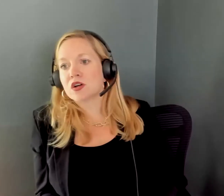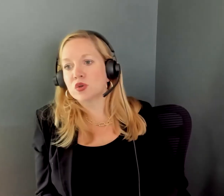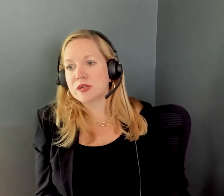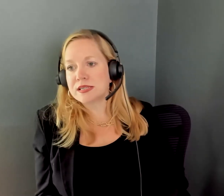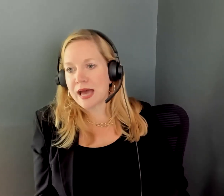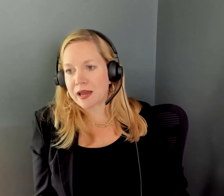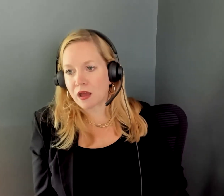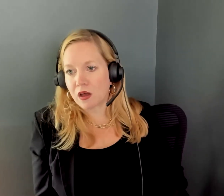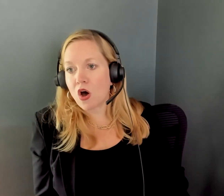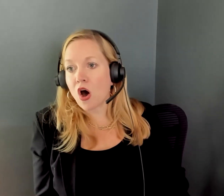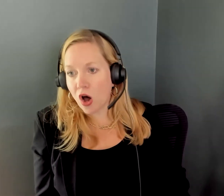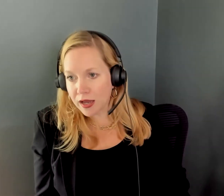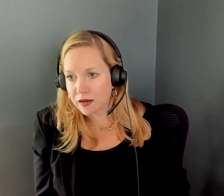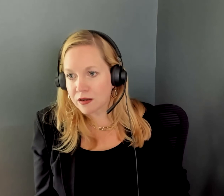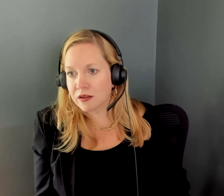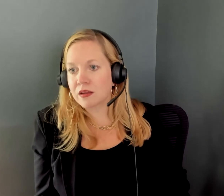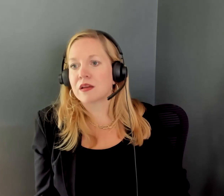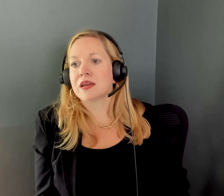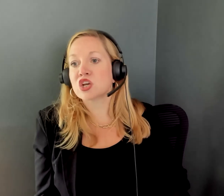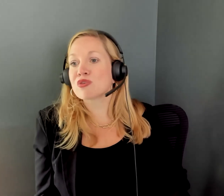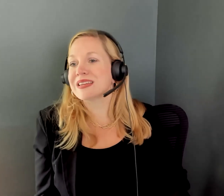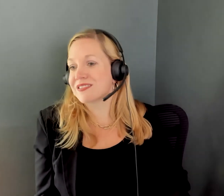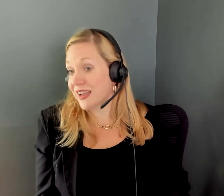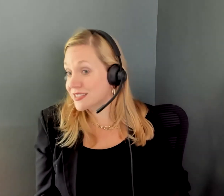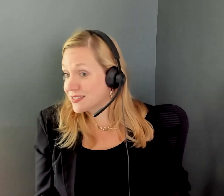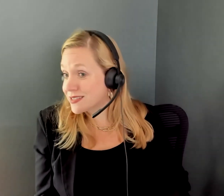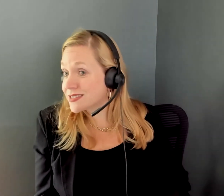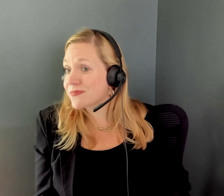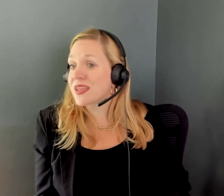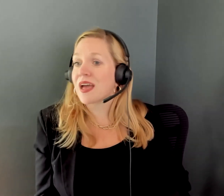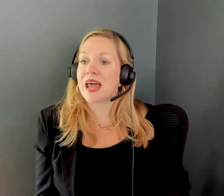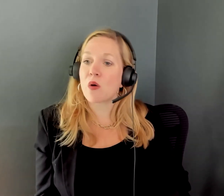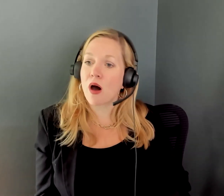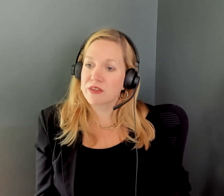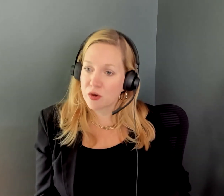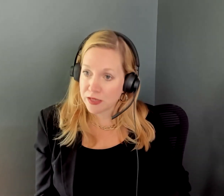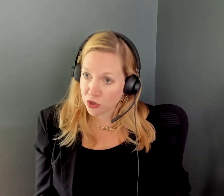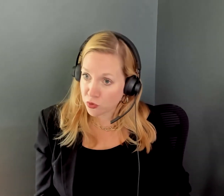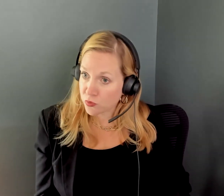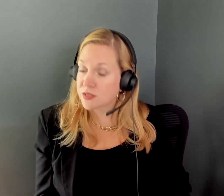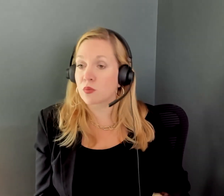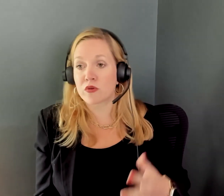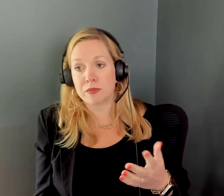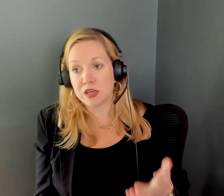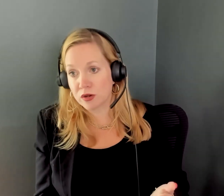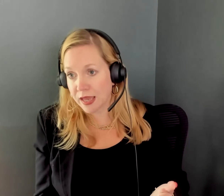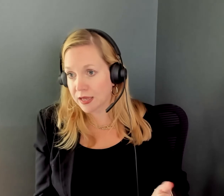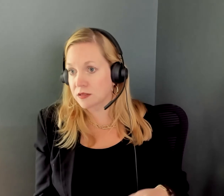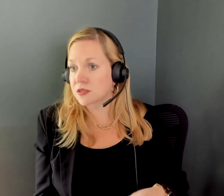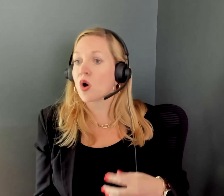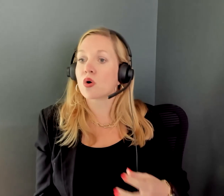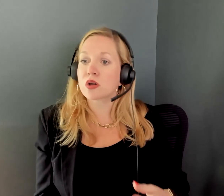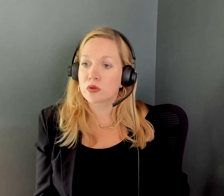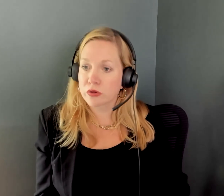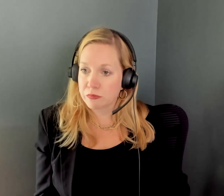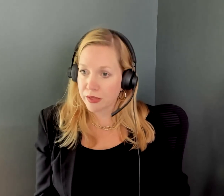We included data on hearing devices and how often they're being used, whether it be hearing